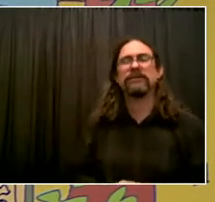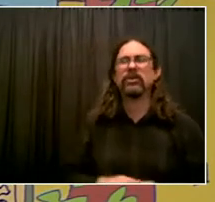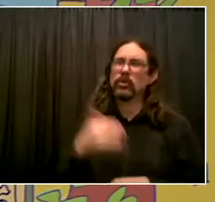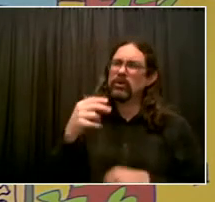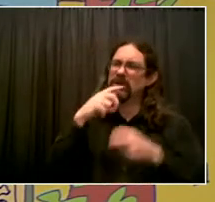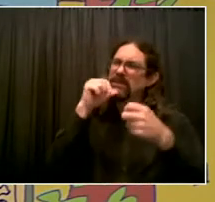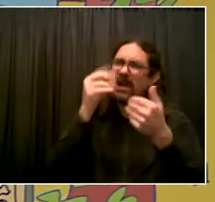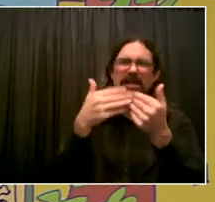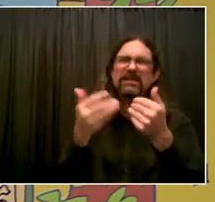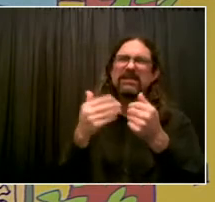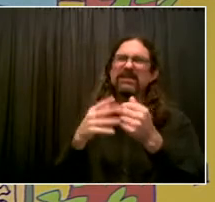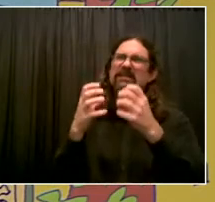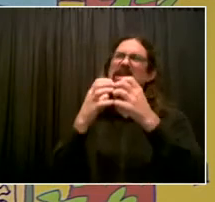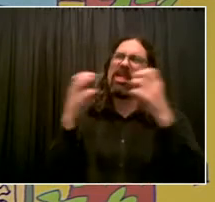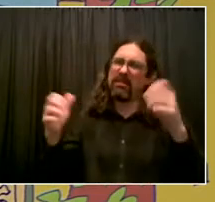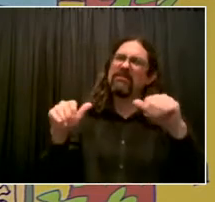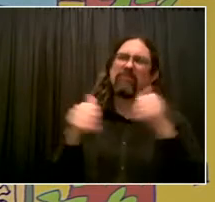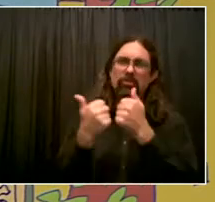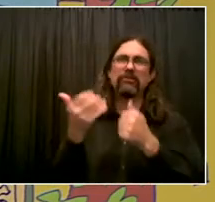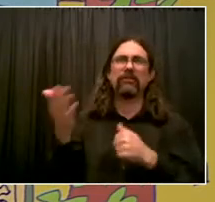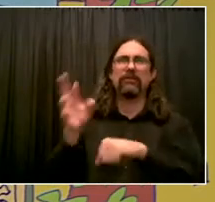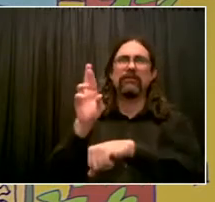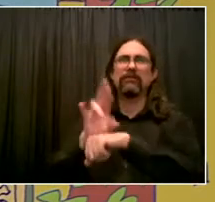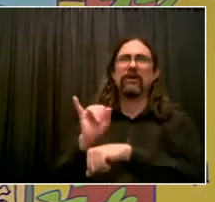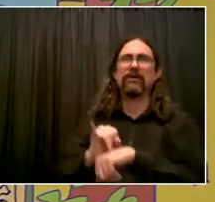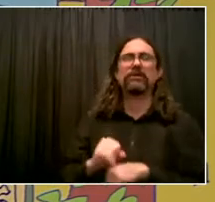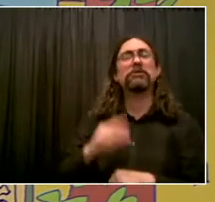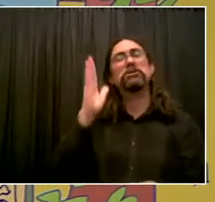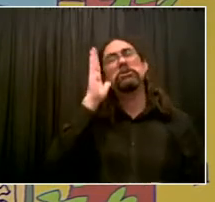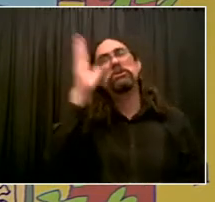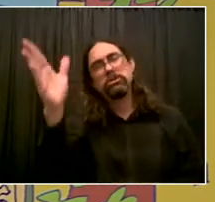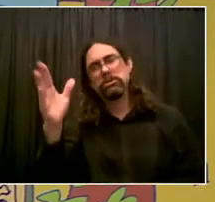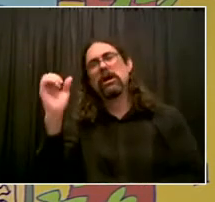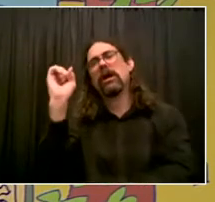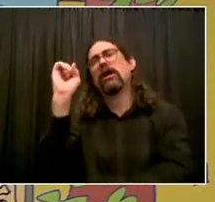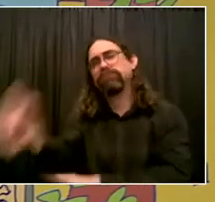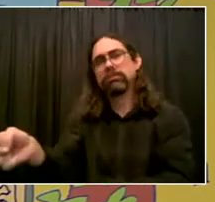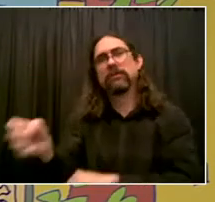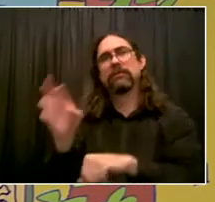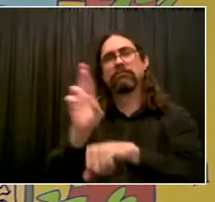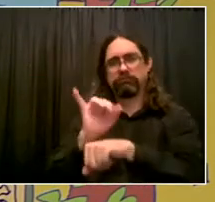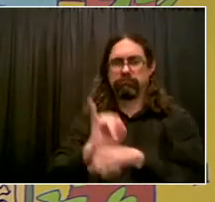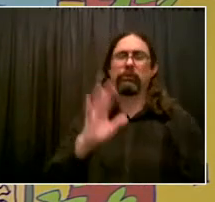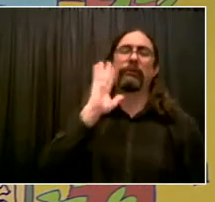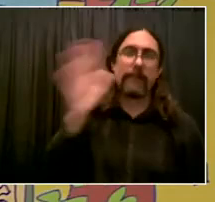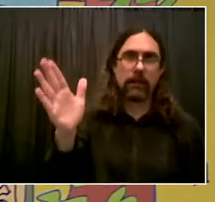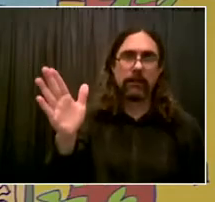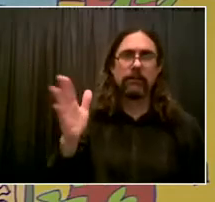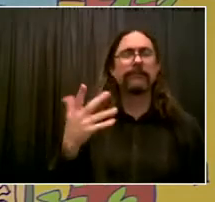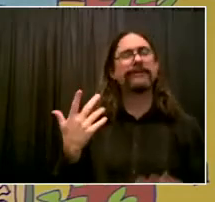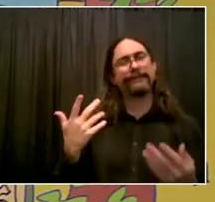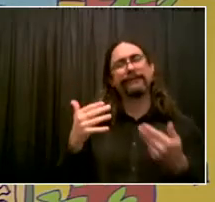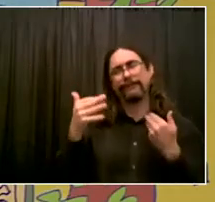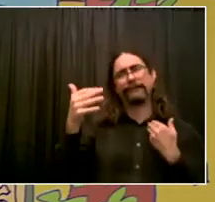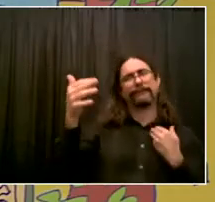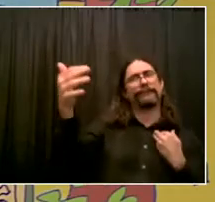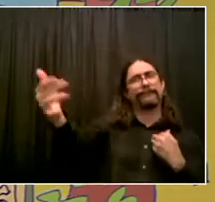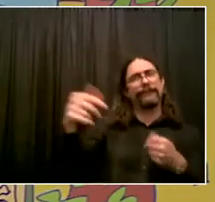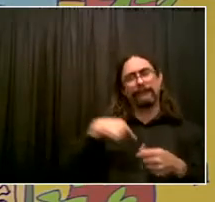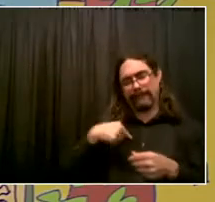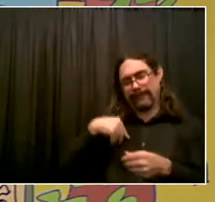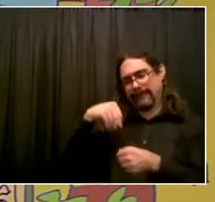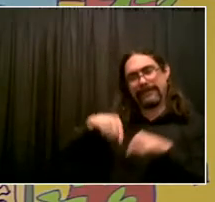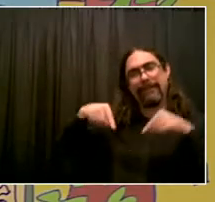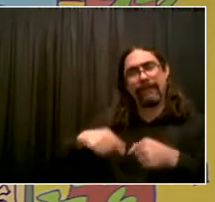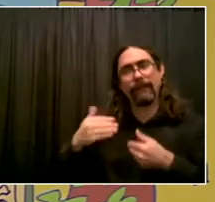next few years. But we're moving in that sense very much in the right direction, and we'll keep working every day to make the situation better. But